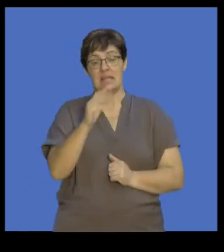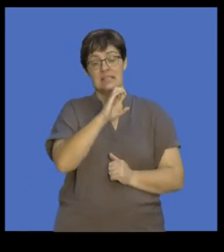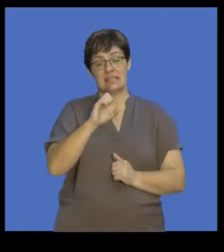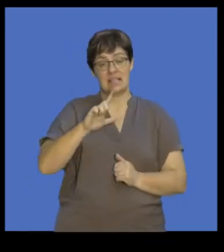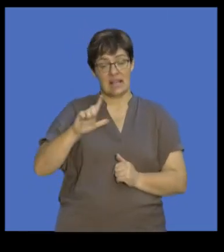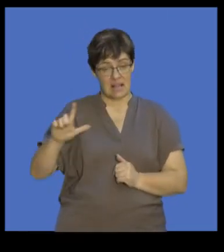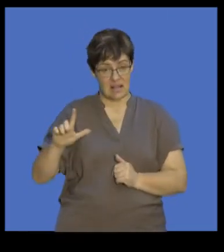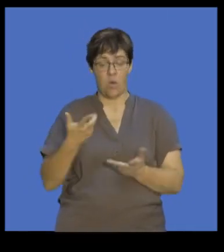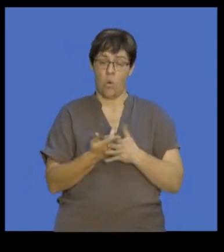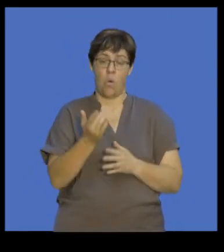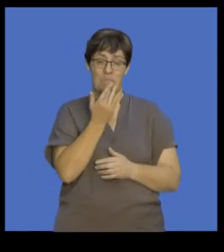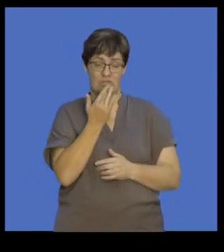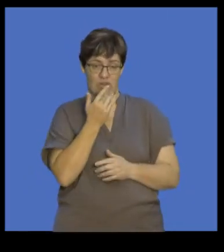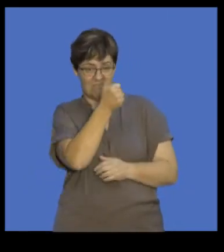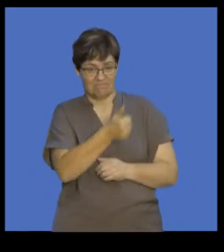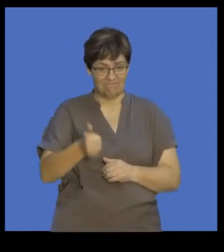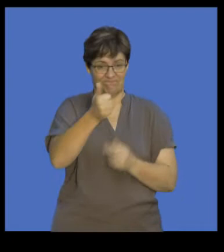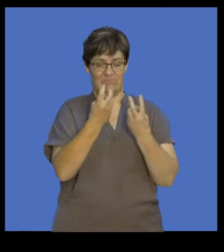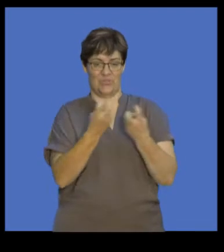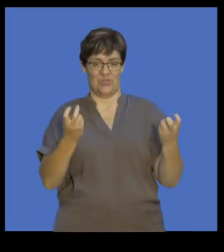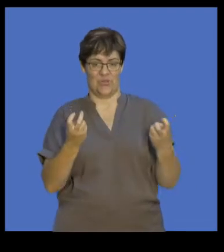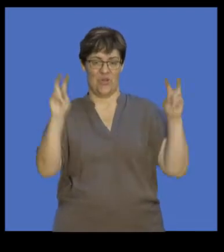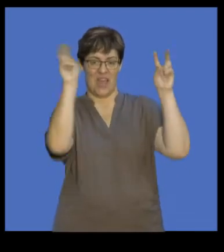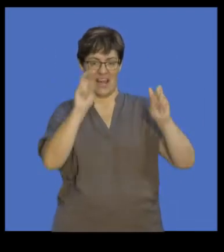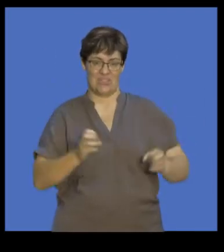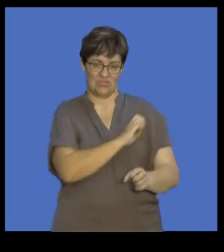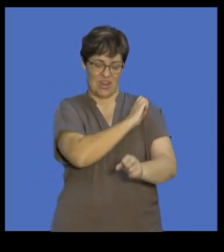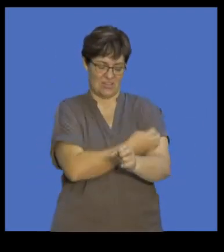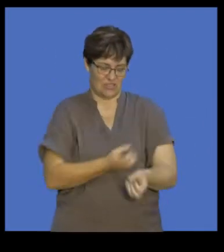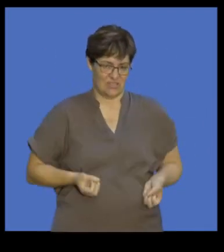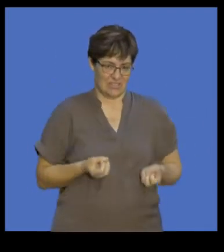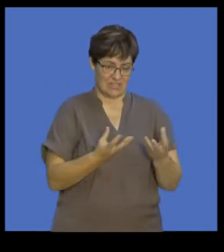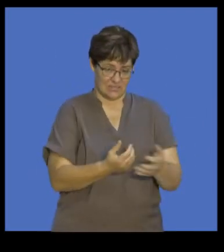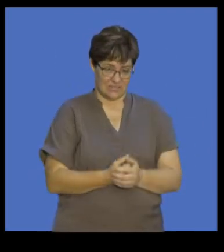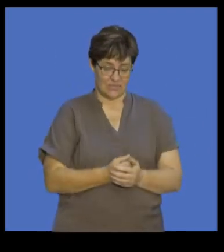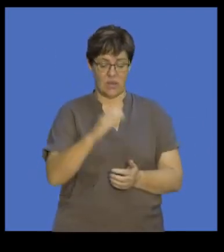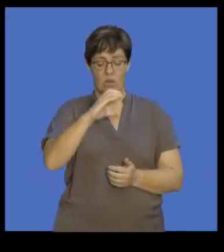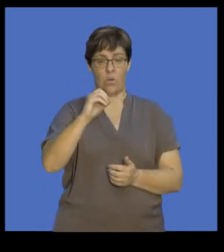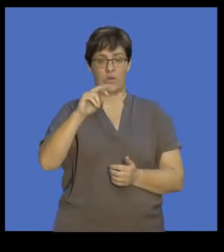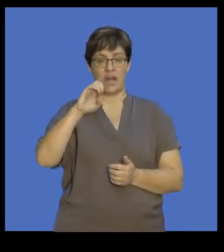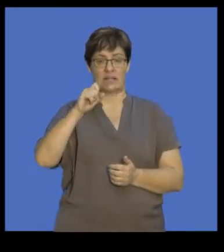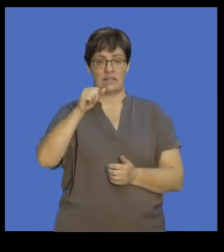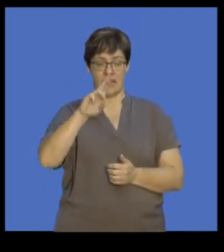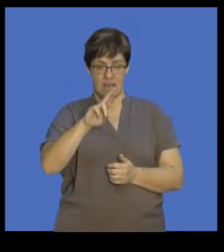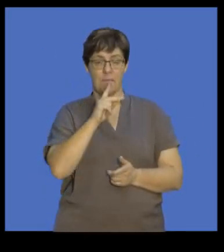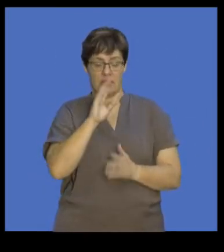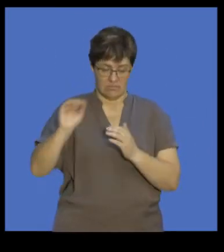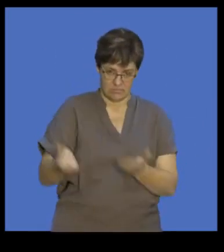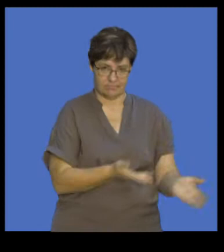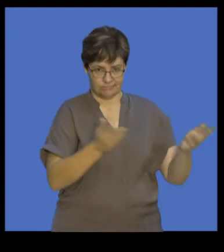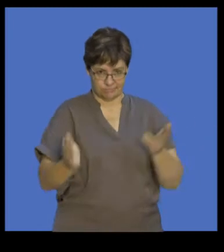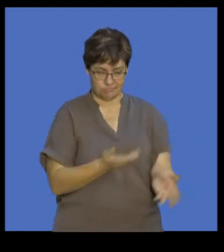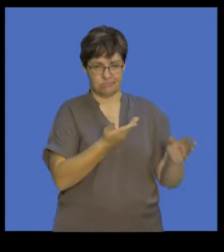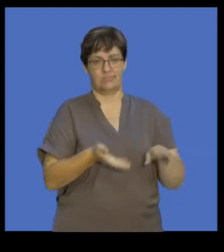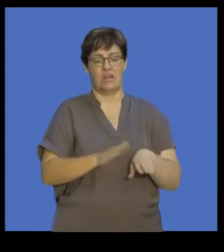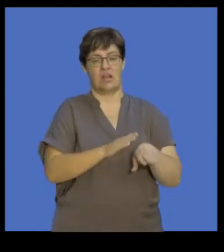cell or a battery becomes the primary source of electrical energy, okay? A conductor, we've spoken about it